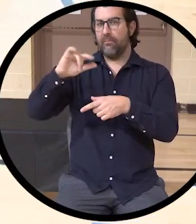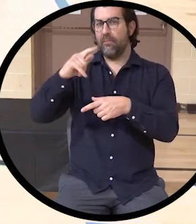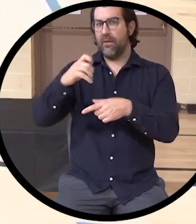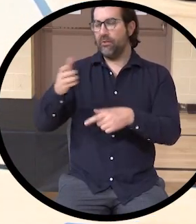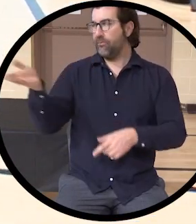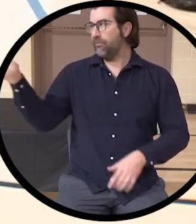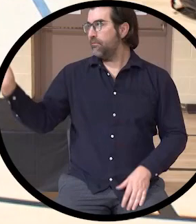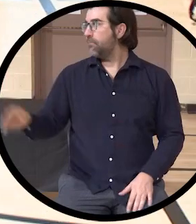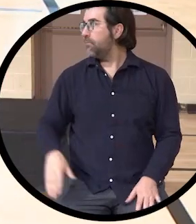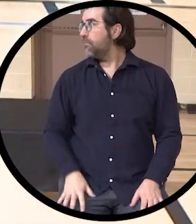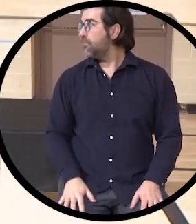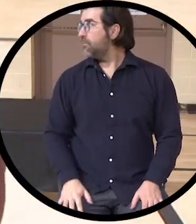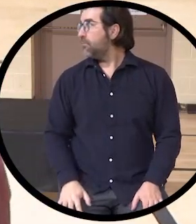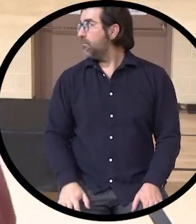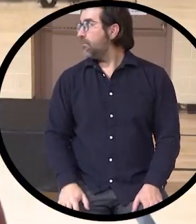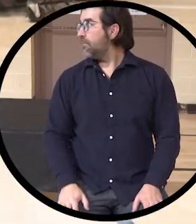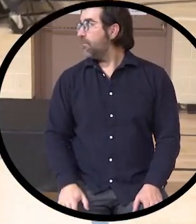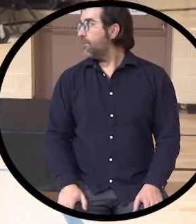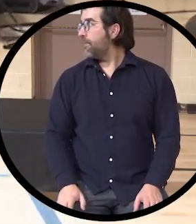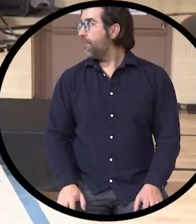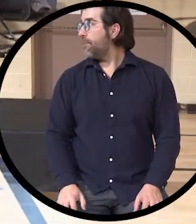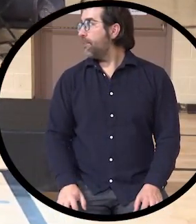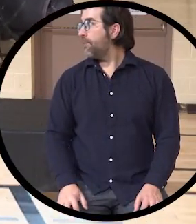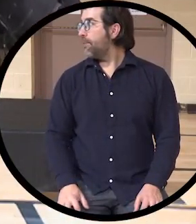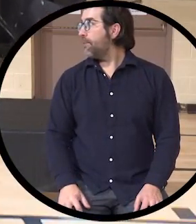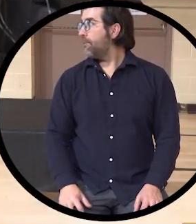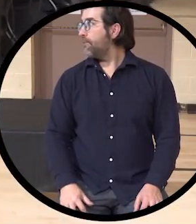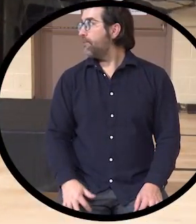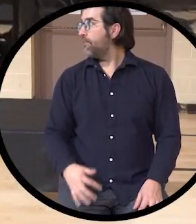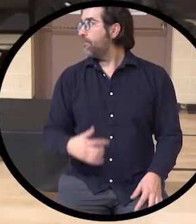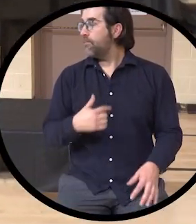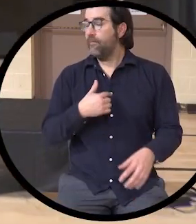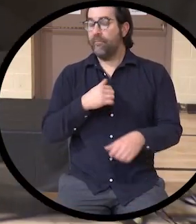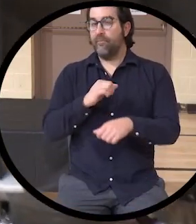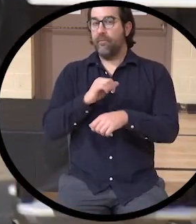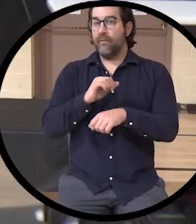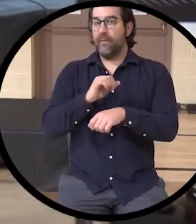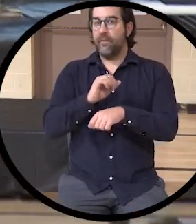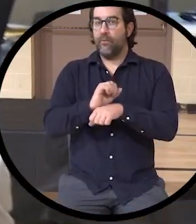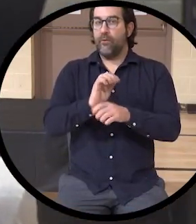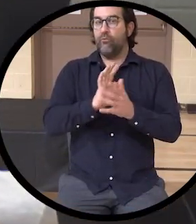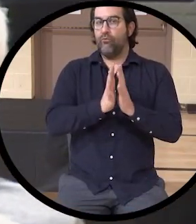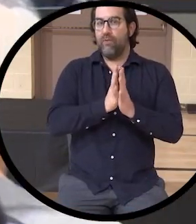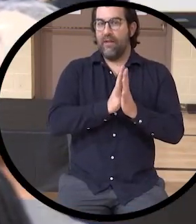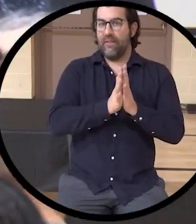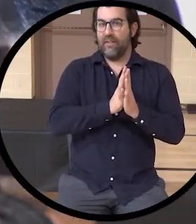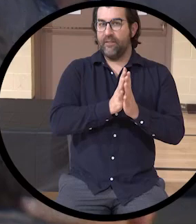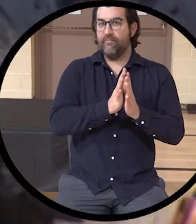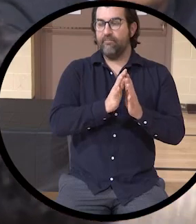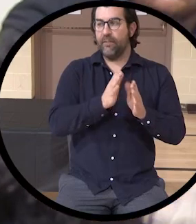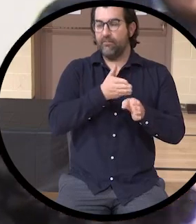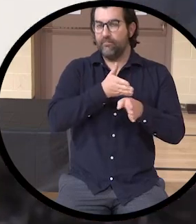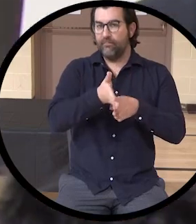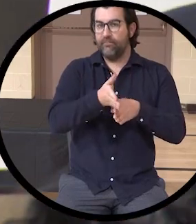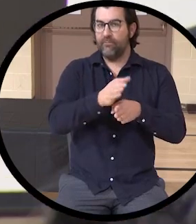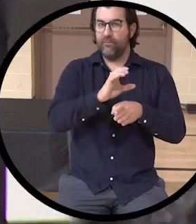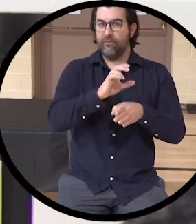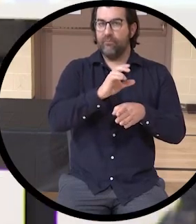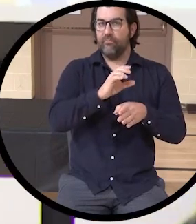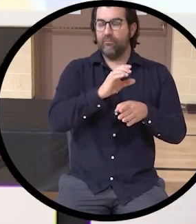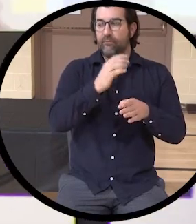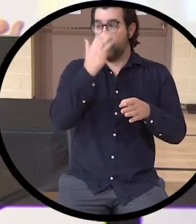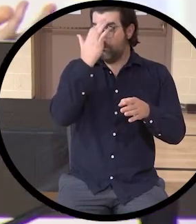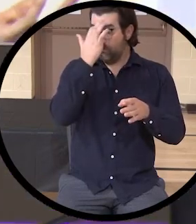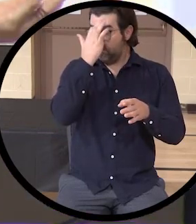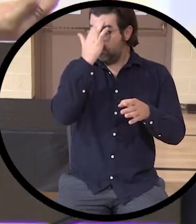Yeah, well, I don't have much more to add. I work in the traffic division, which does just work between curb and curb, but I think